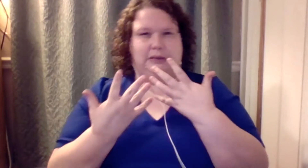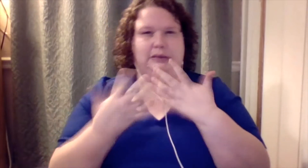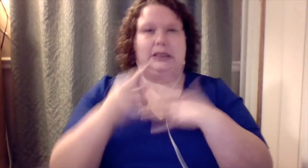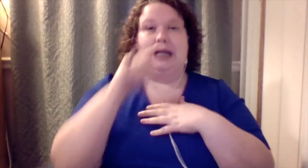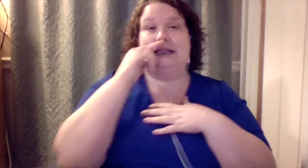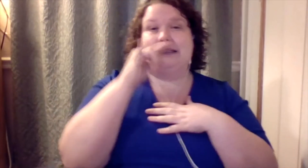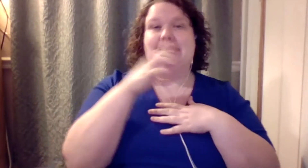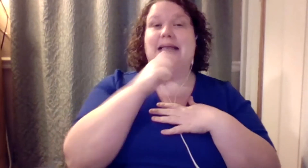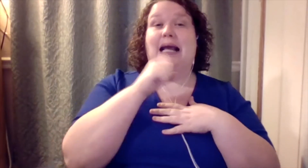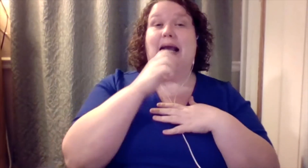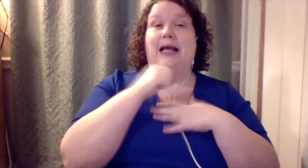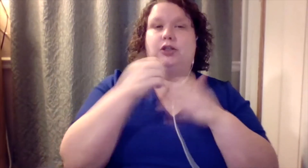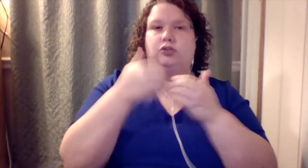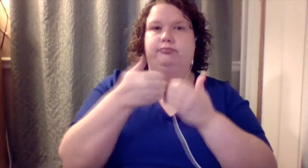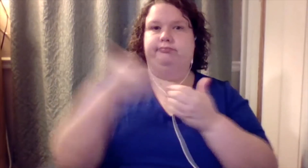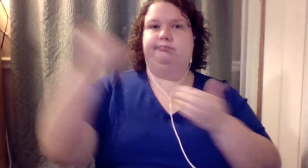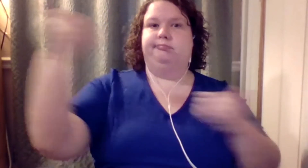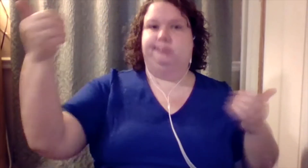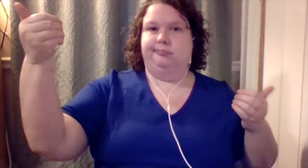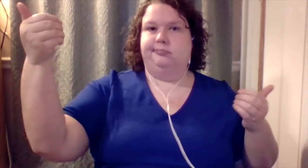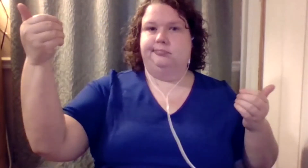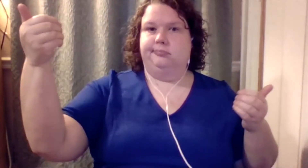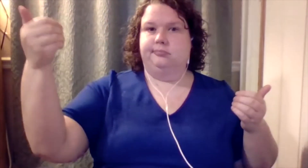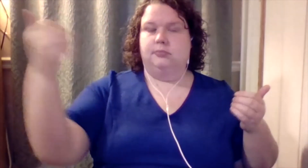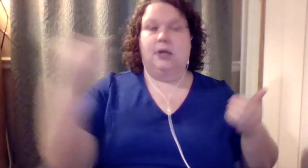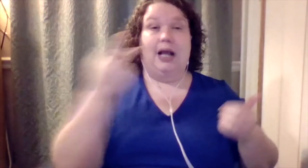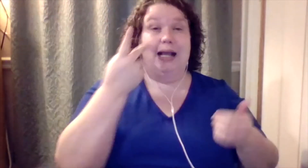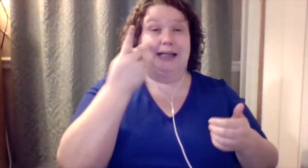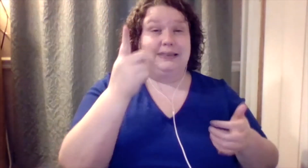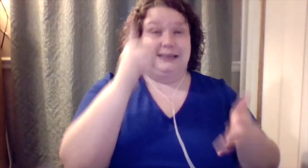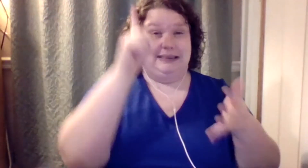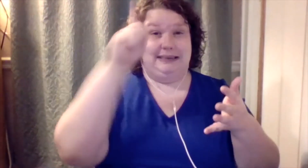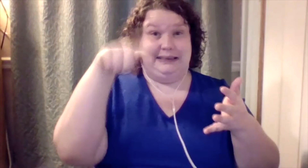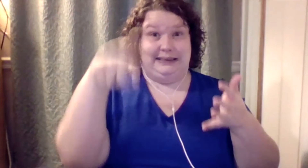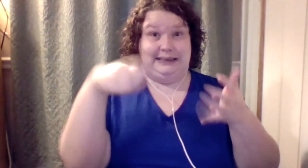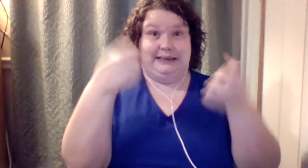on lots of levels. I don't see how anyone couldn't think